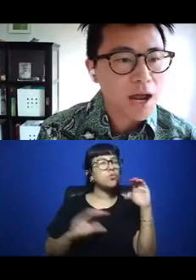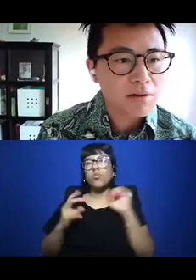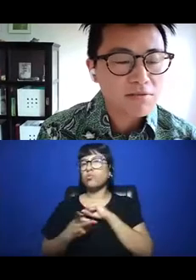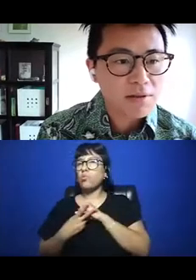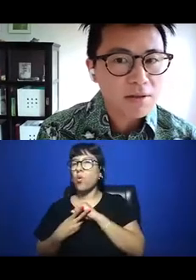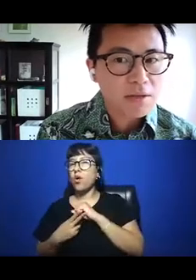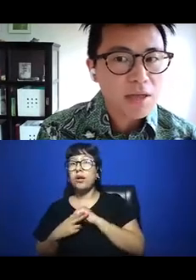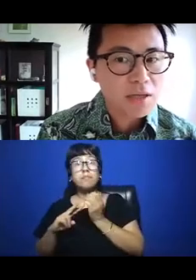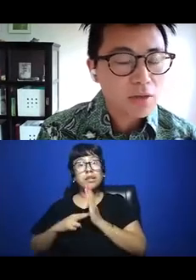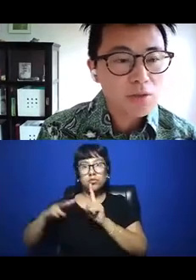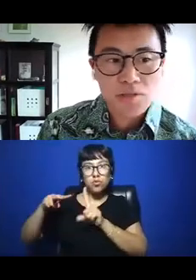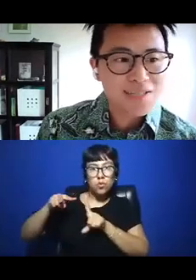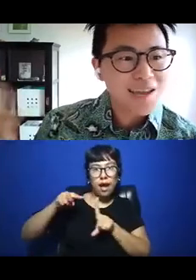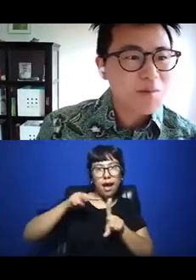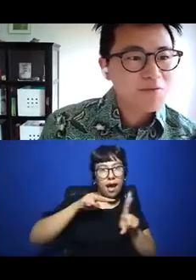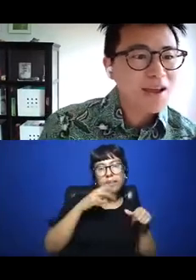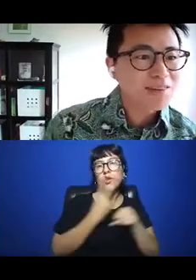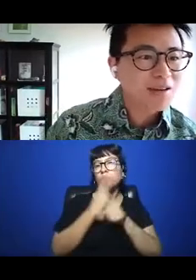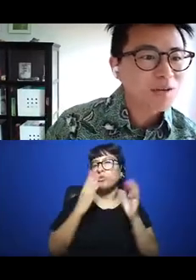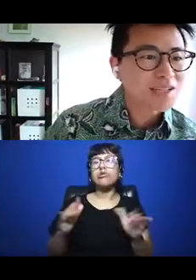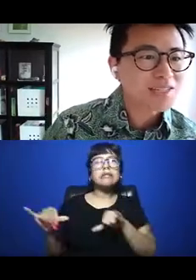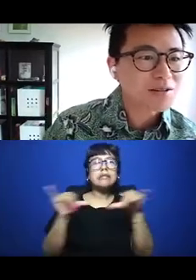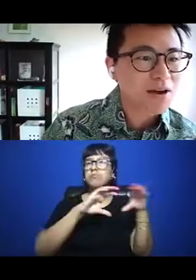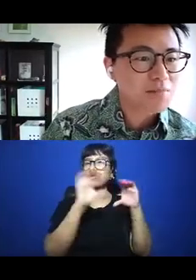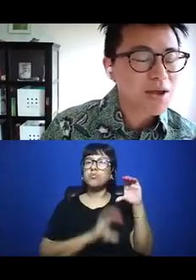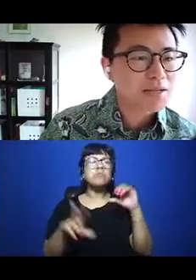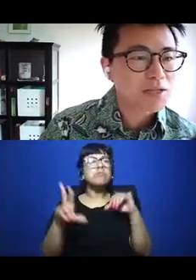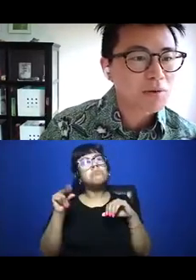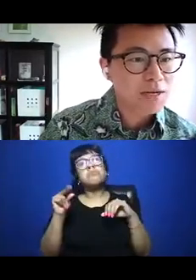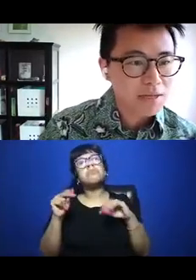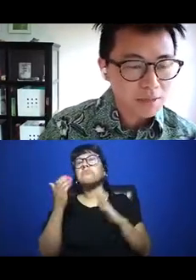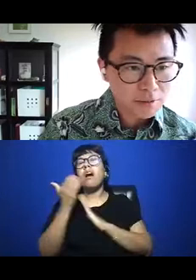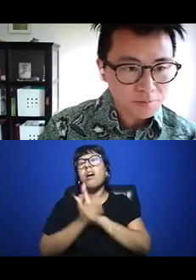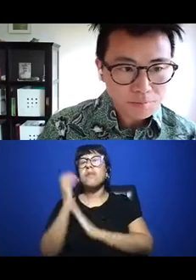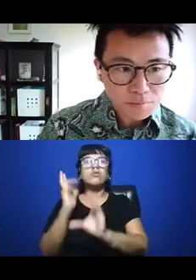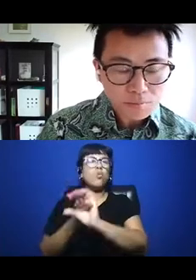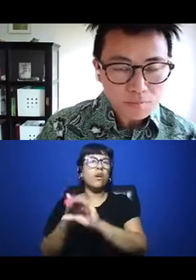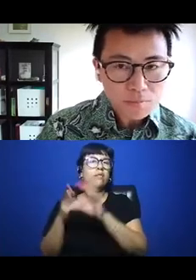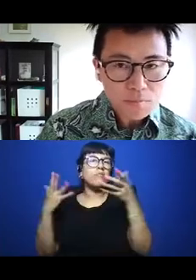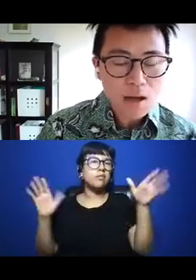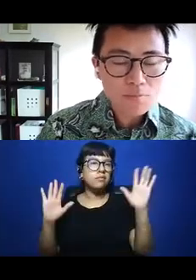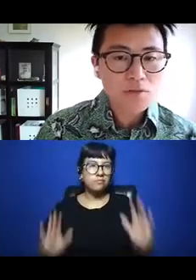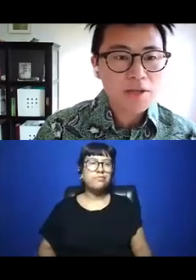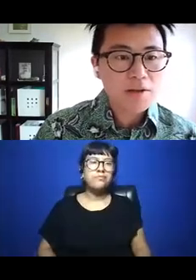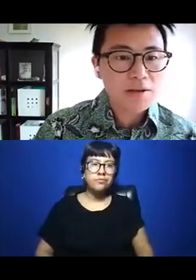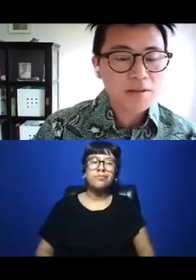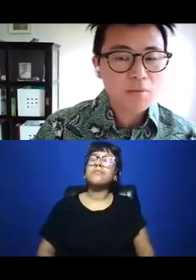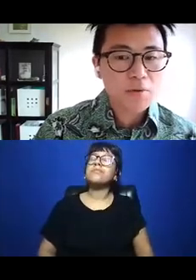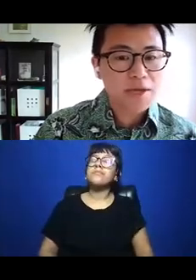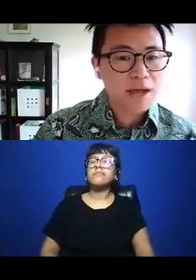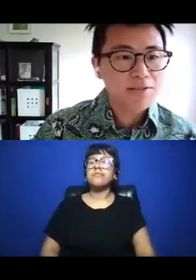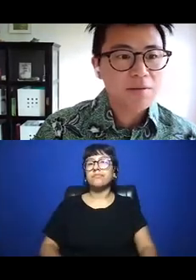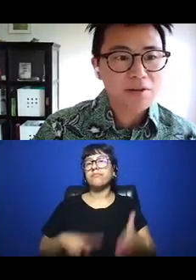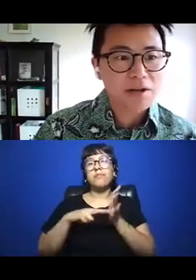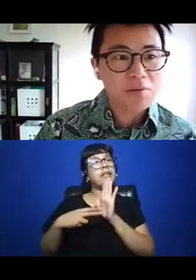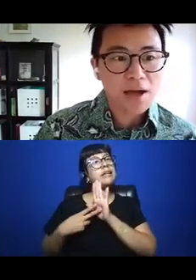keeping track of like users in the same way, right? Like we can just sort of automatically join. Yeah. So they wouldn't